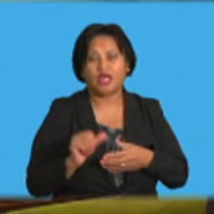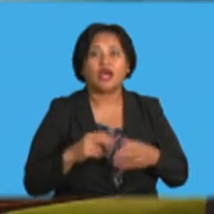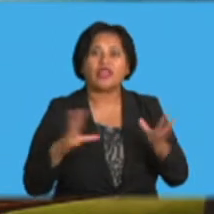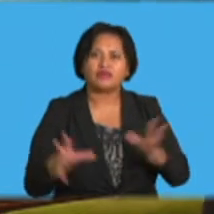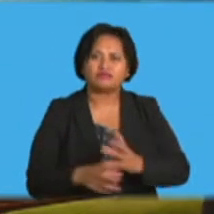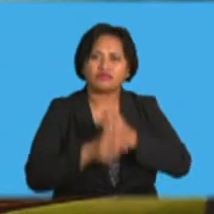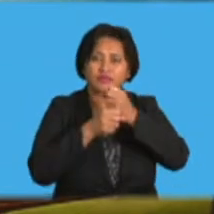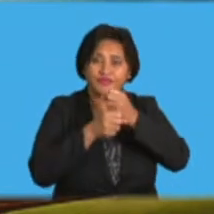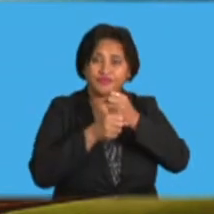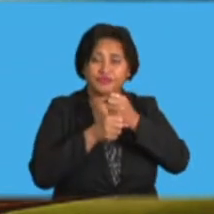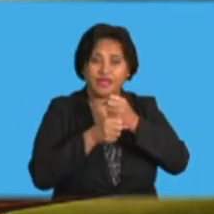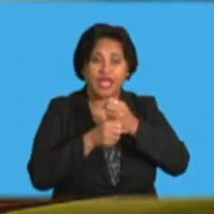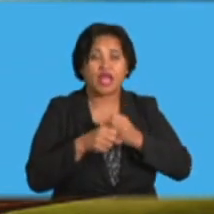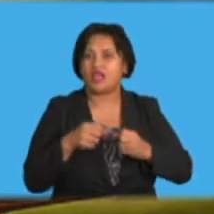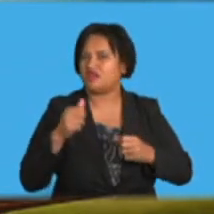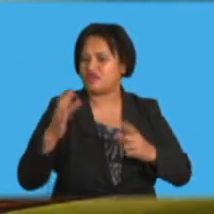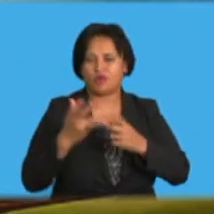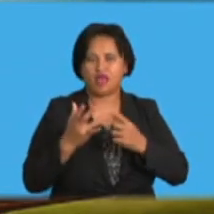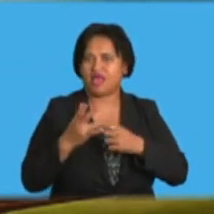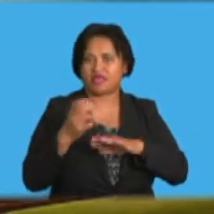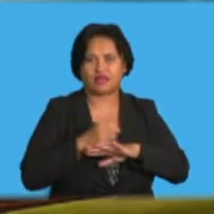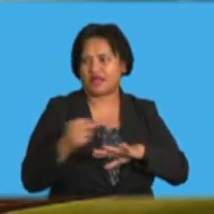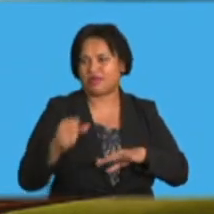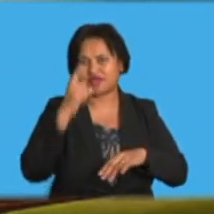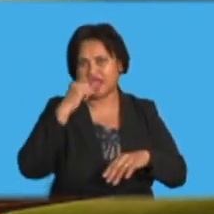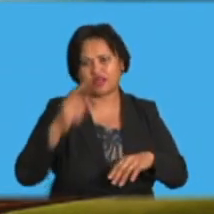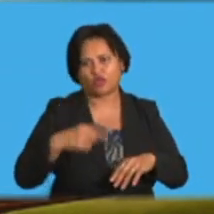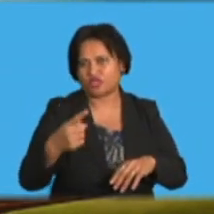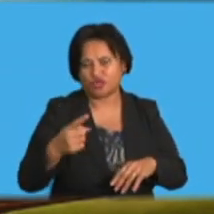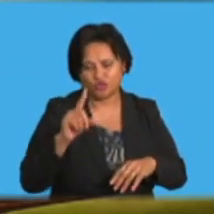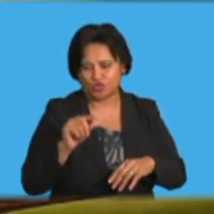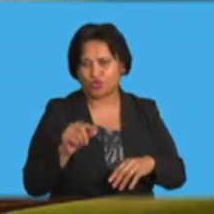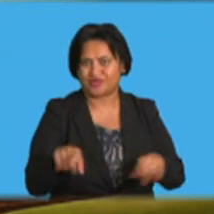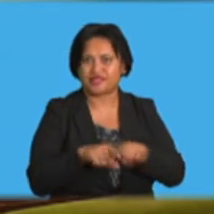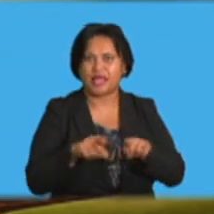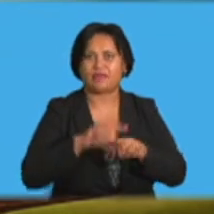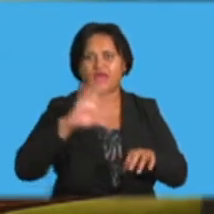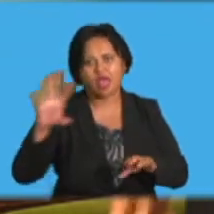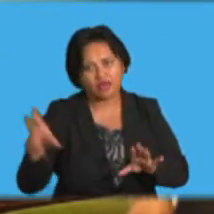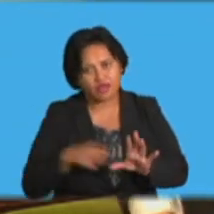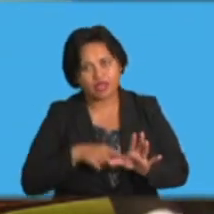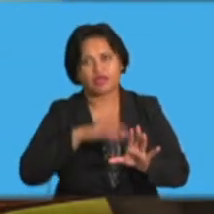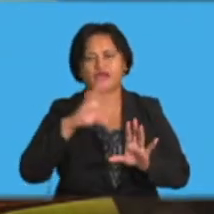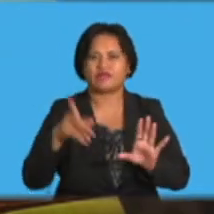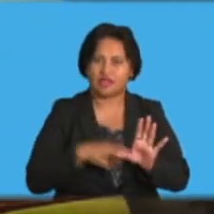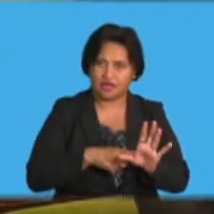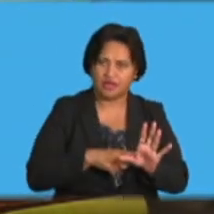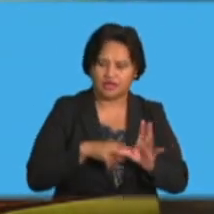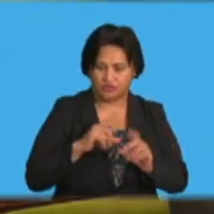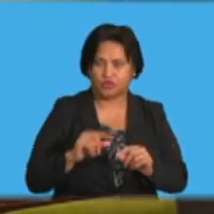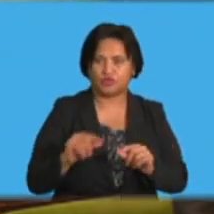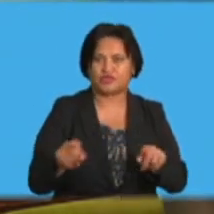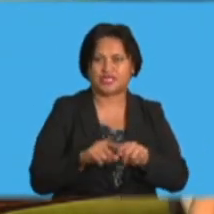that no government can continue to do this year in, year out. And we have, Madam Speaker, of course, this is the first time